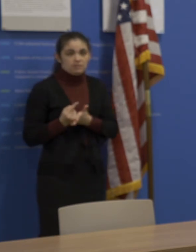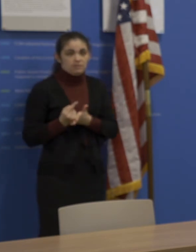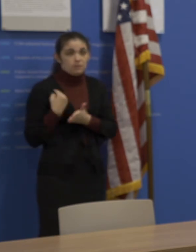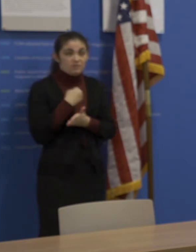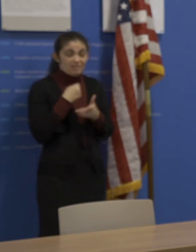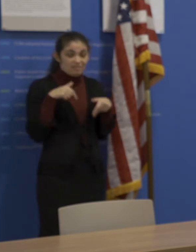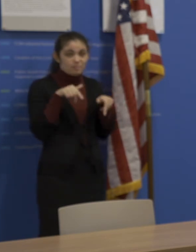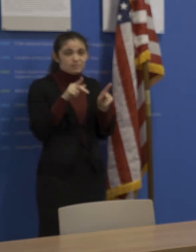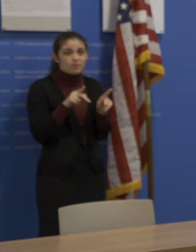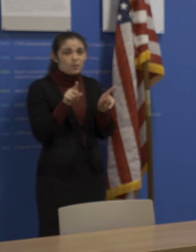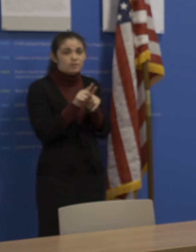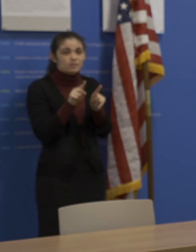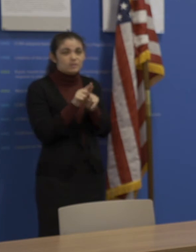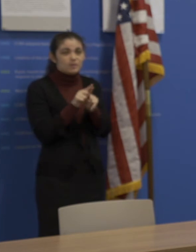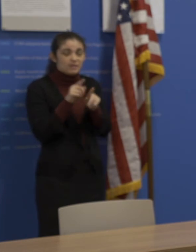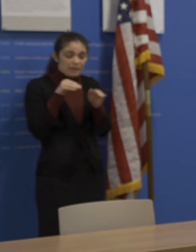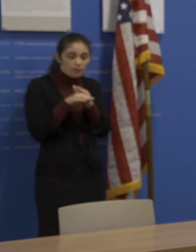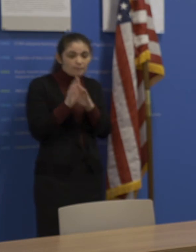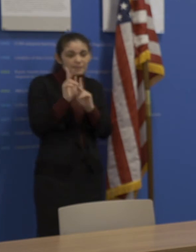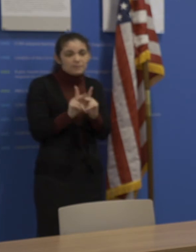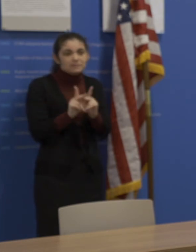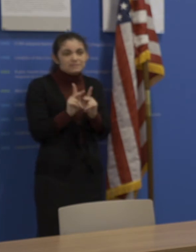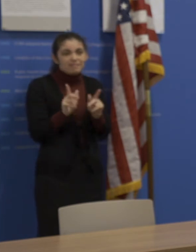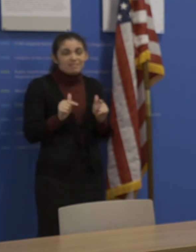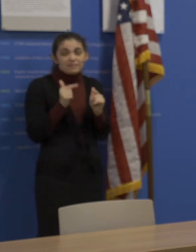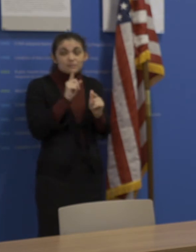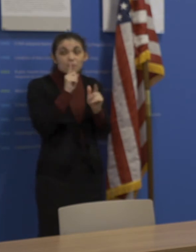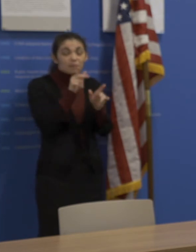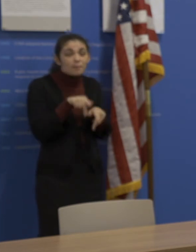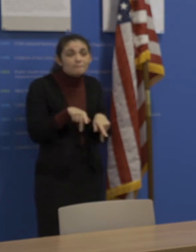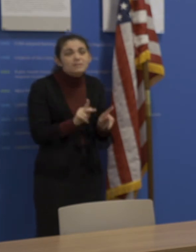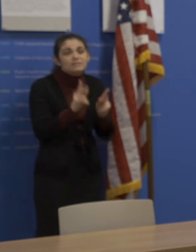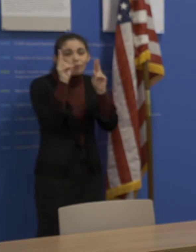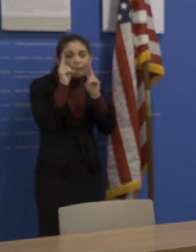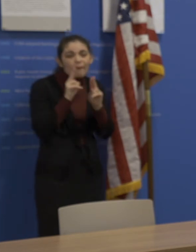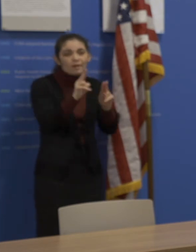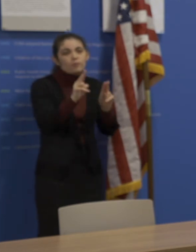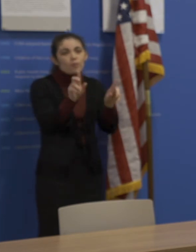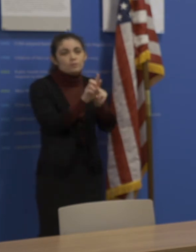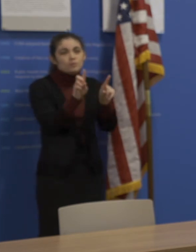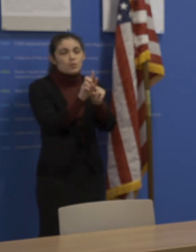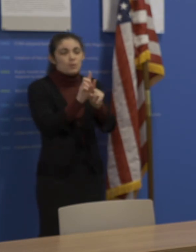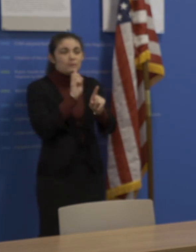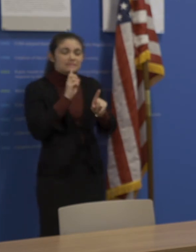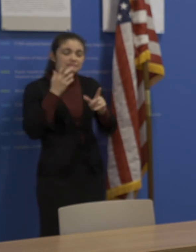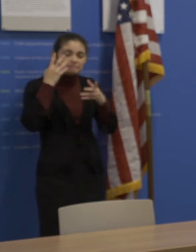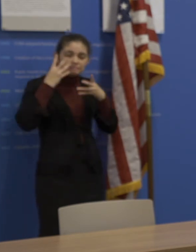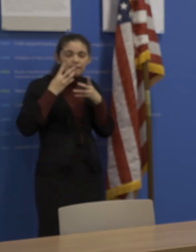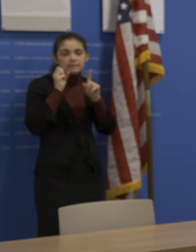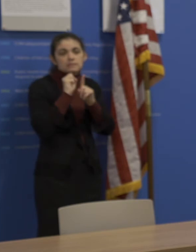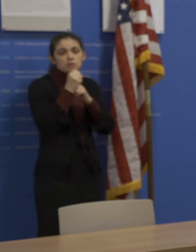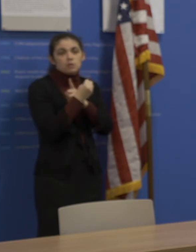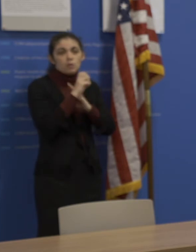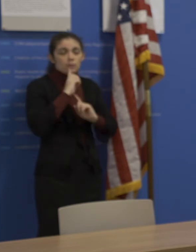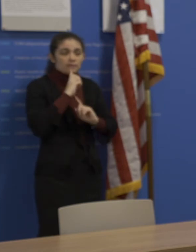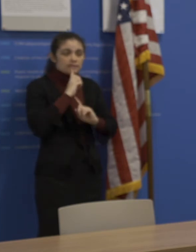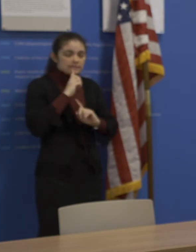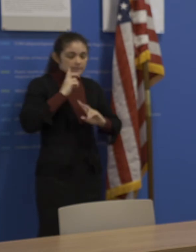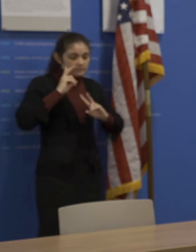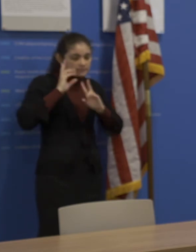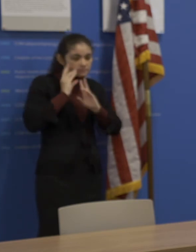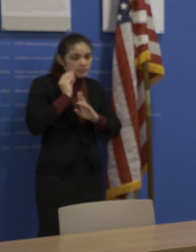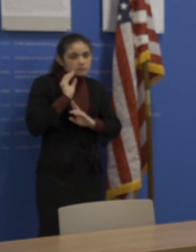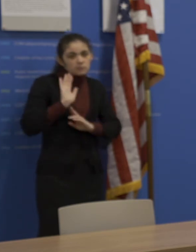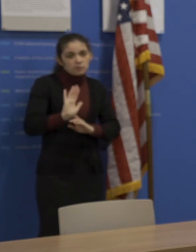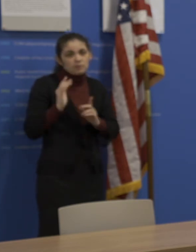had the opportunity to enter people's lives, and what a privilege that is in these unfortunate circumstances to hear intimate details of their lives